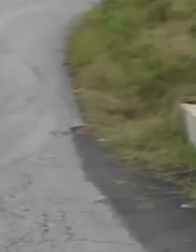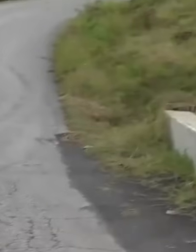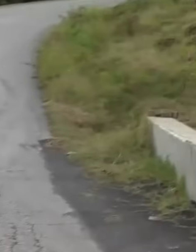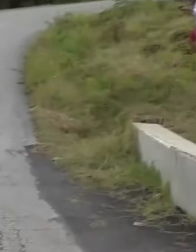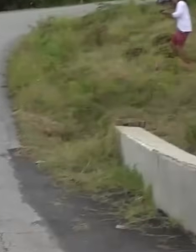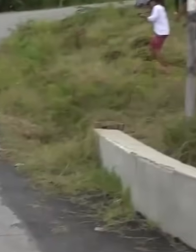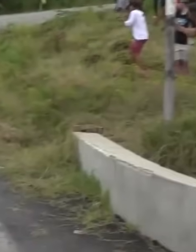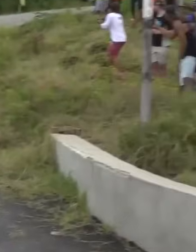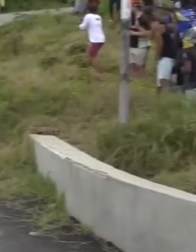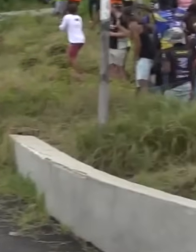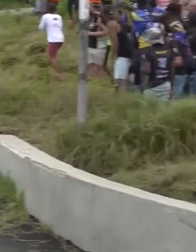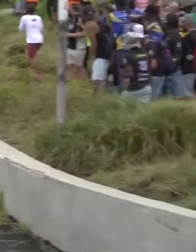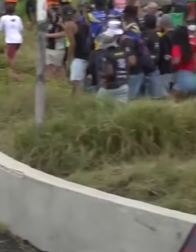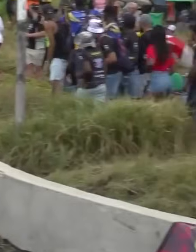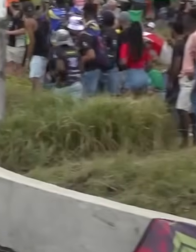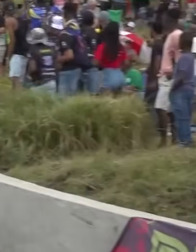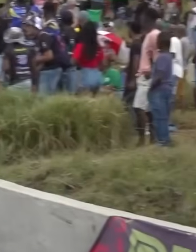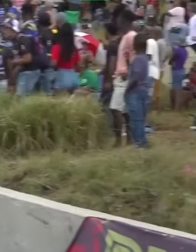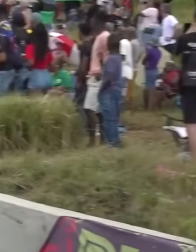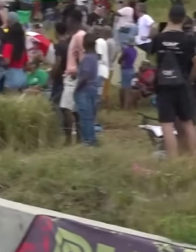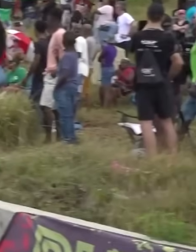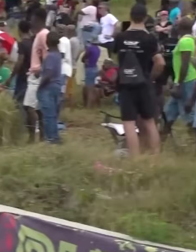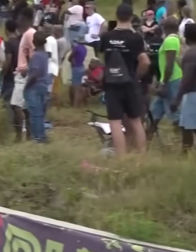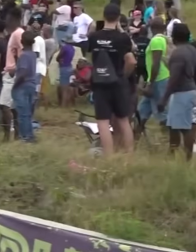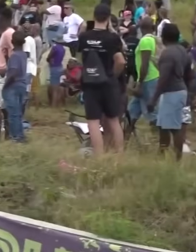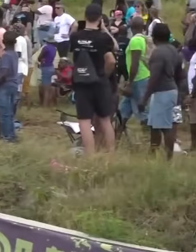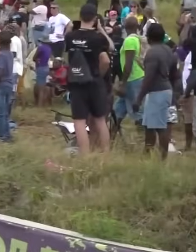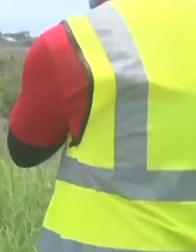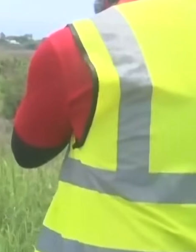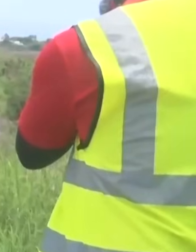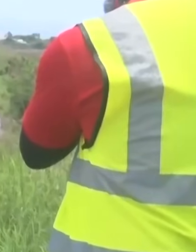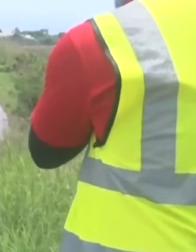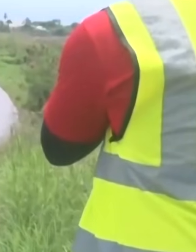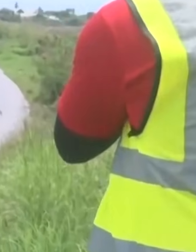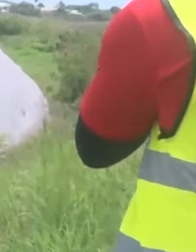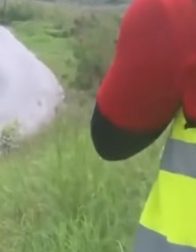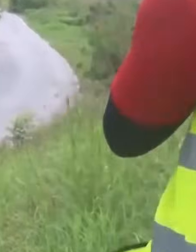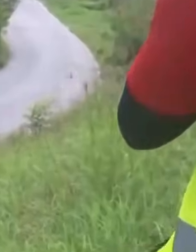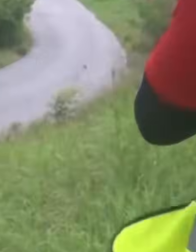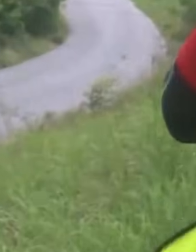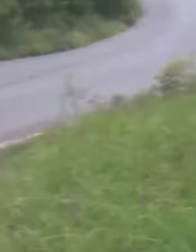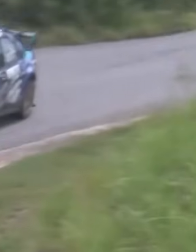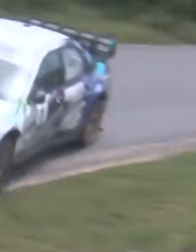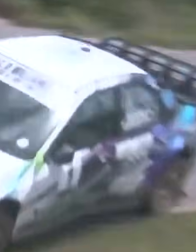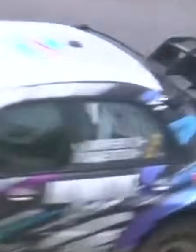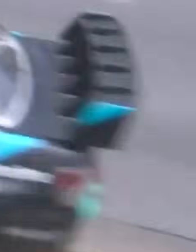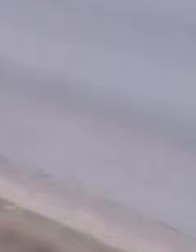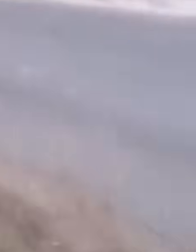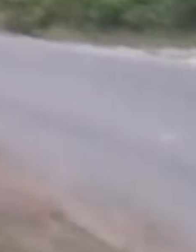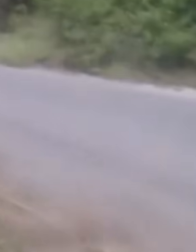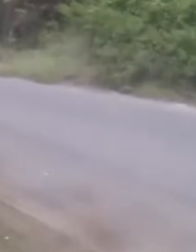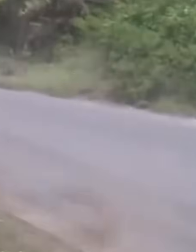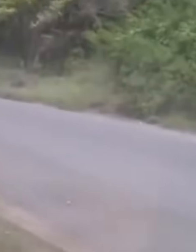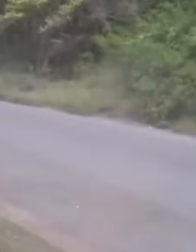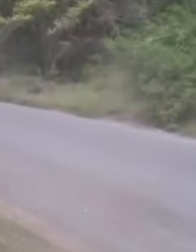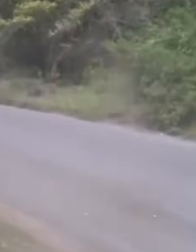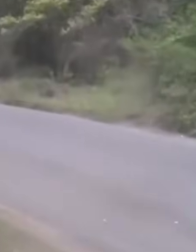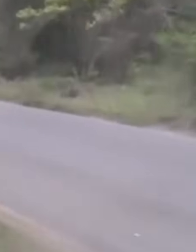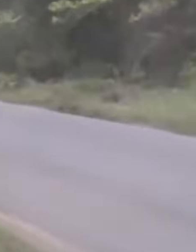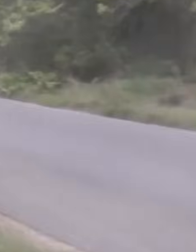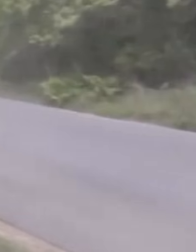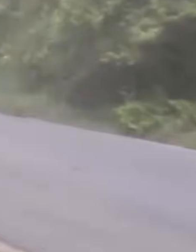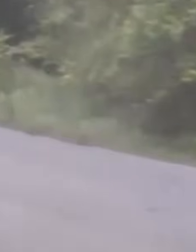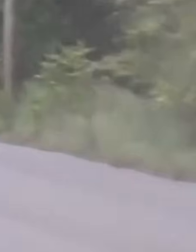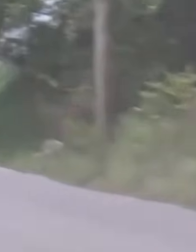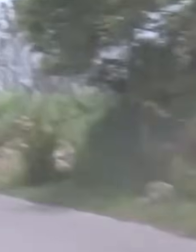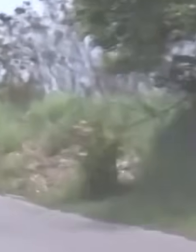for the 9th time since 2011. Defending champ Dane Skeet in the Subaru Impreza WRC S12 will be